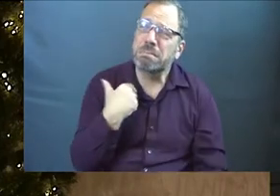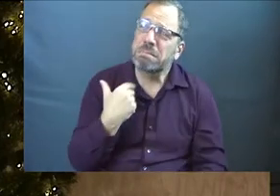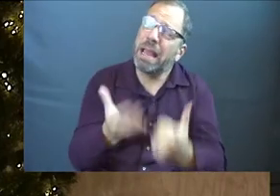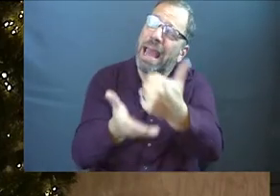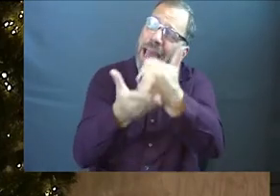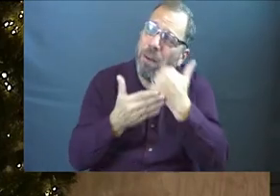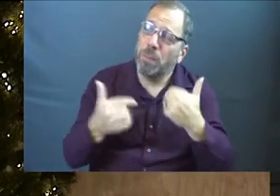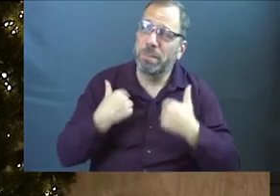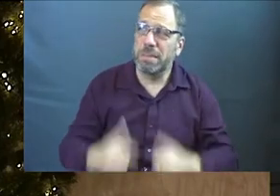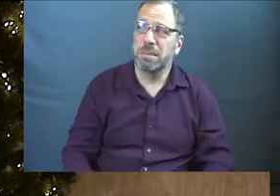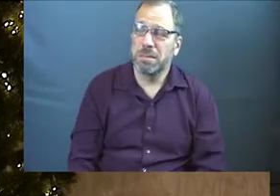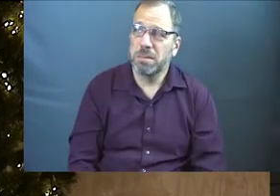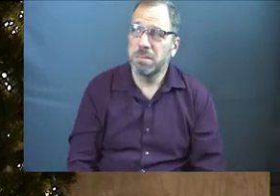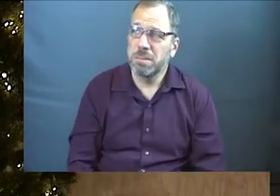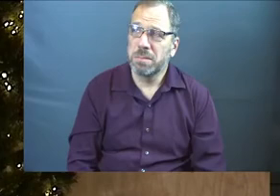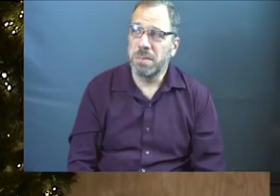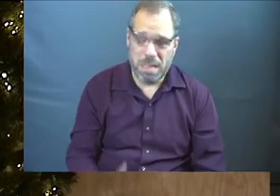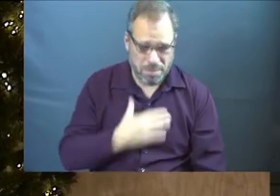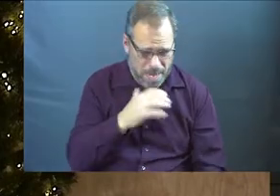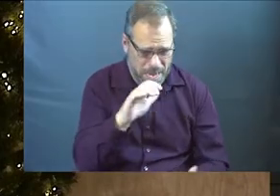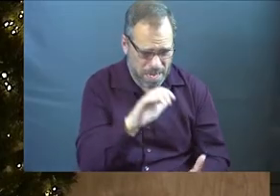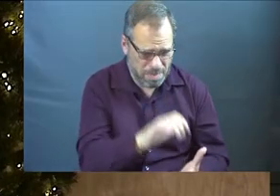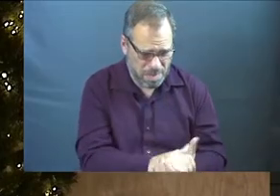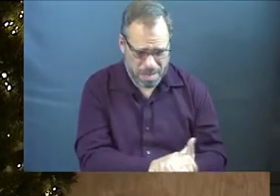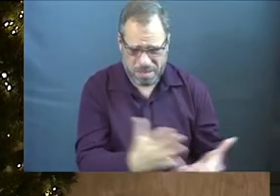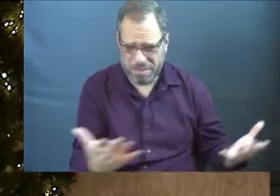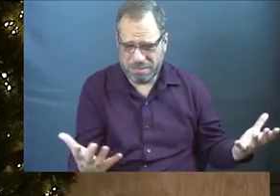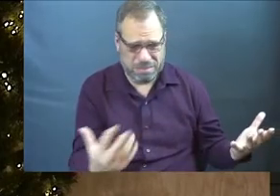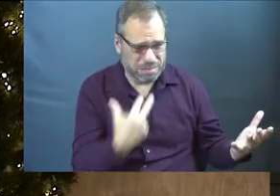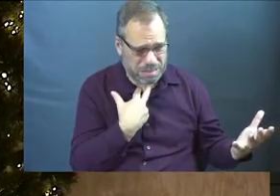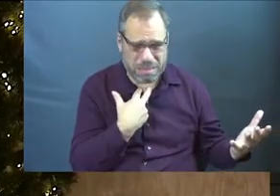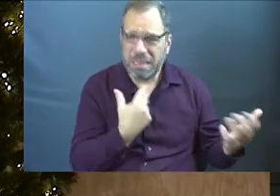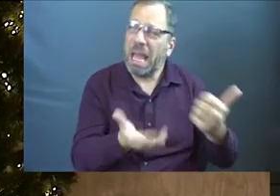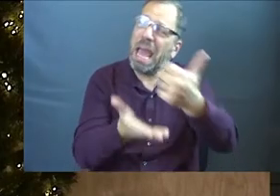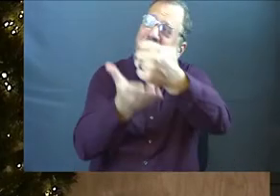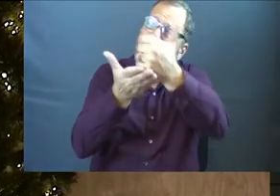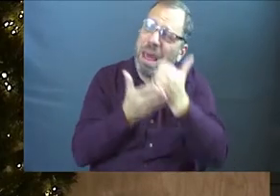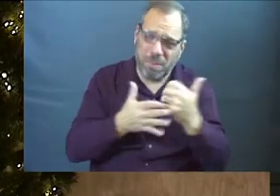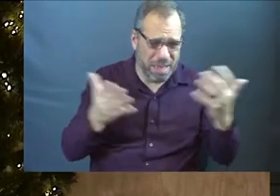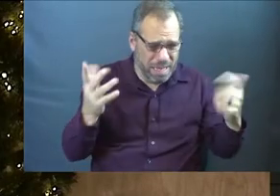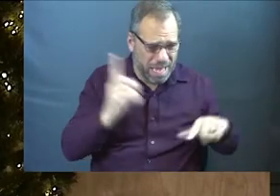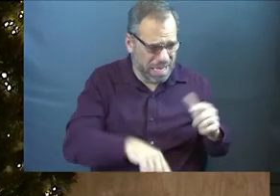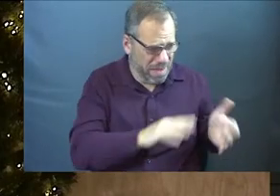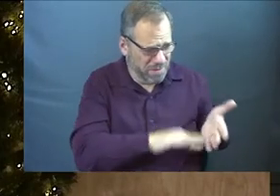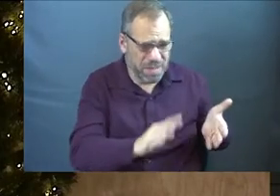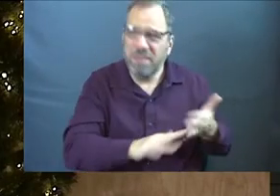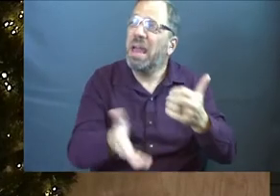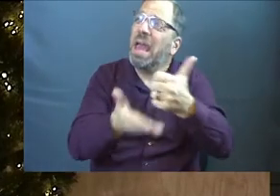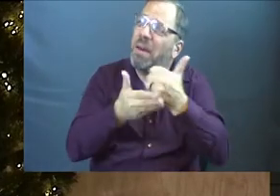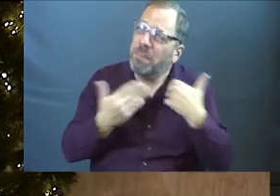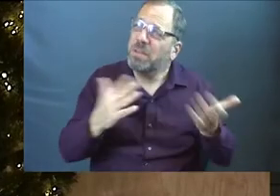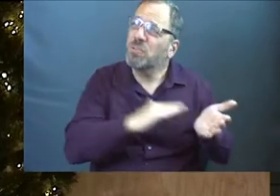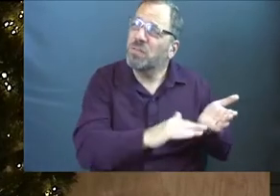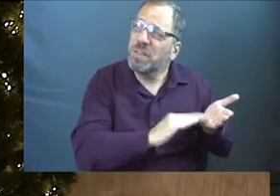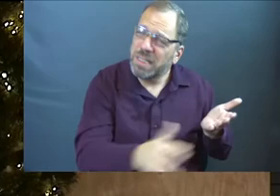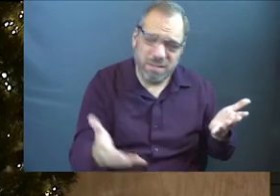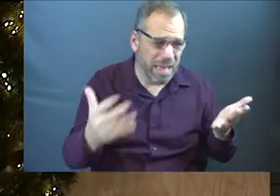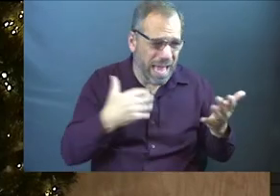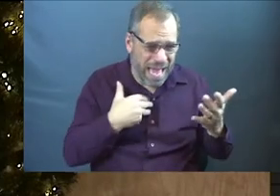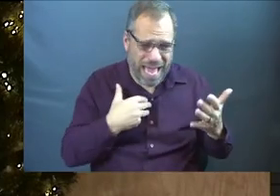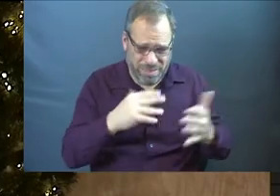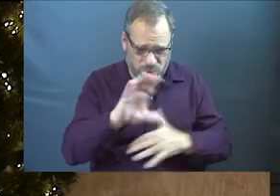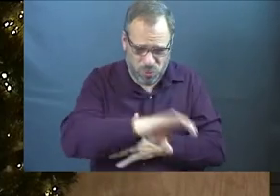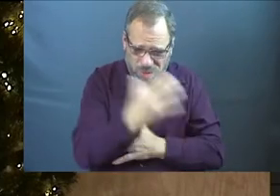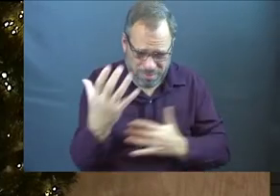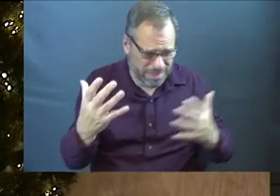God, help me. My marriage is in this state. God, help me. God, I can't forgive. God, help me. God, I'm going into